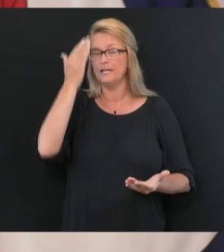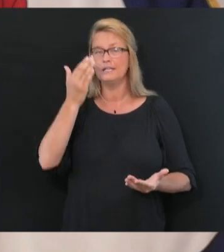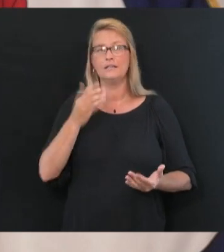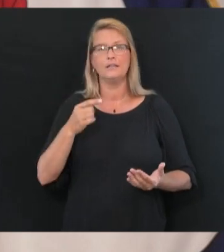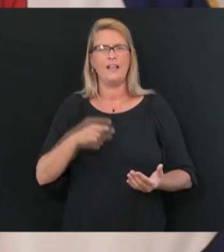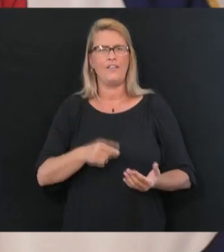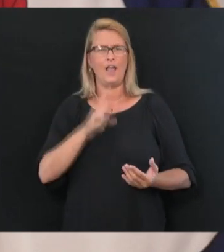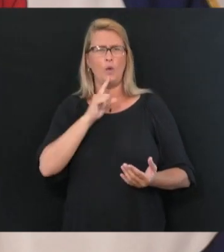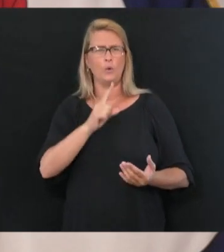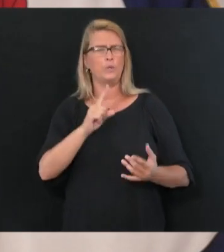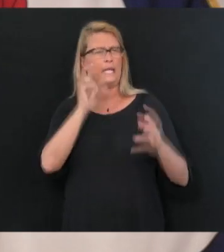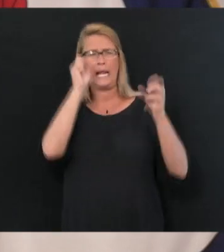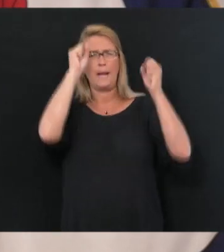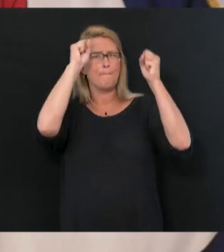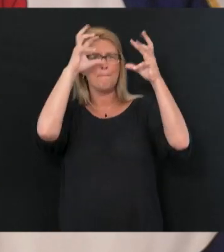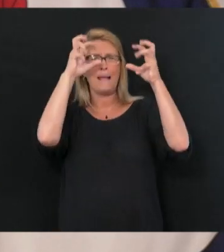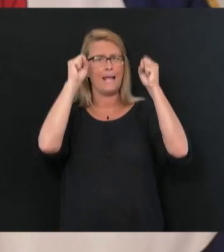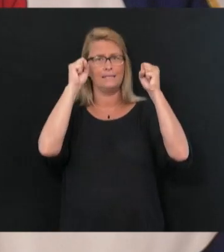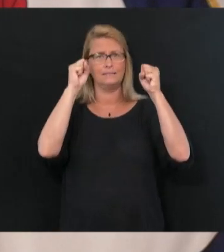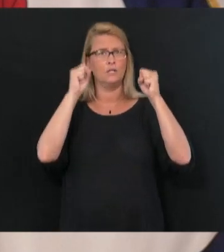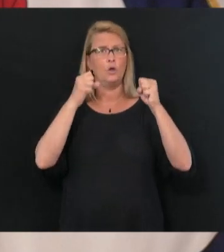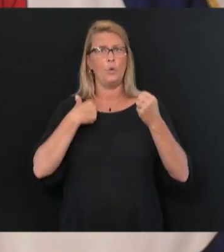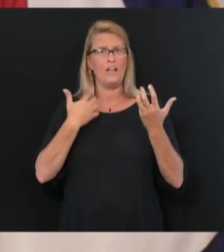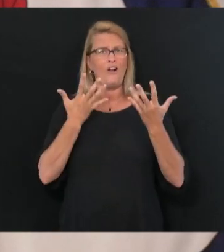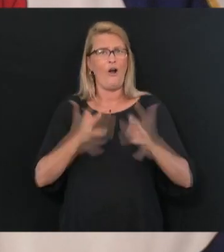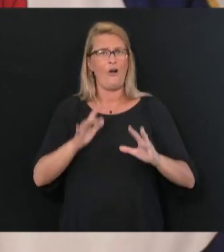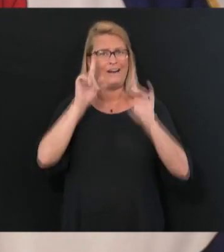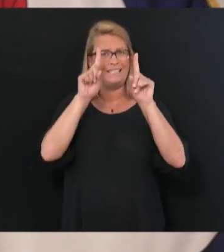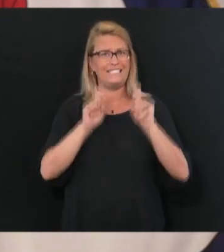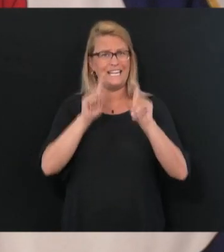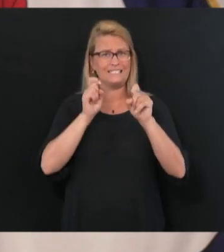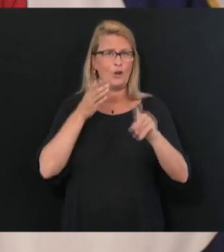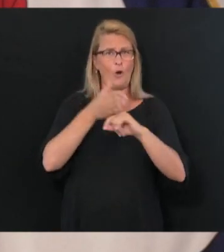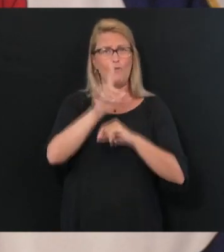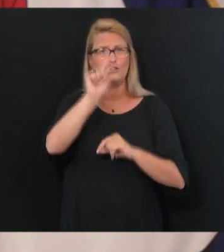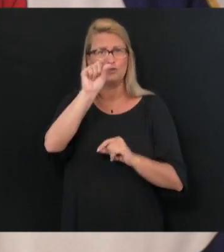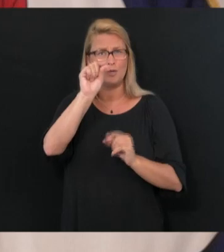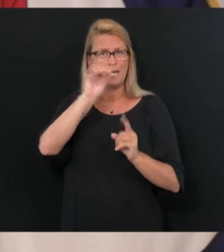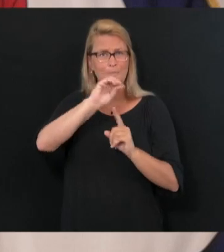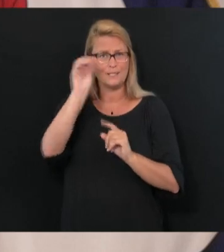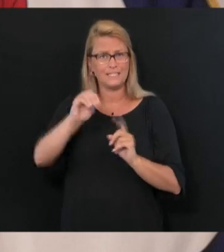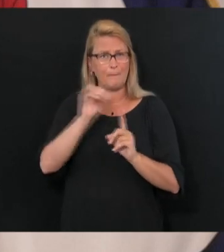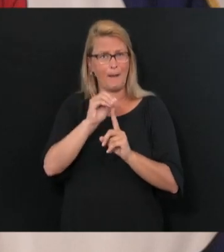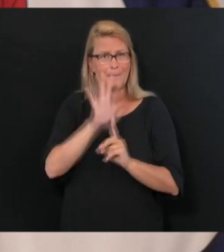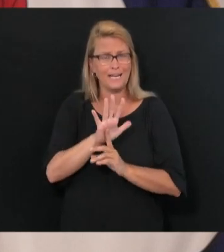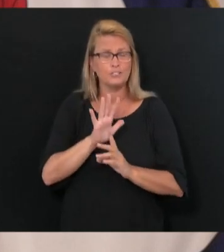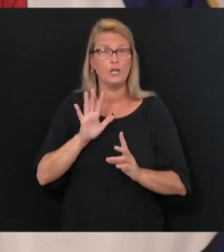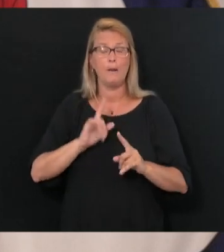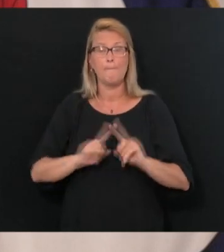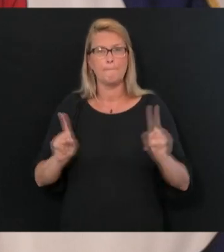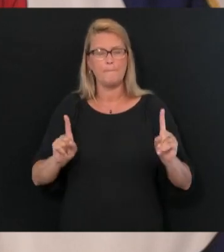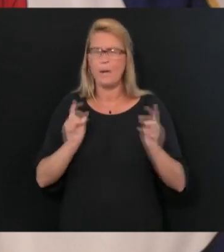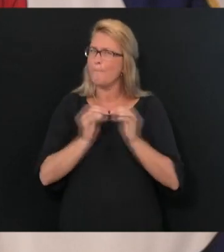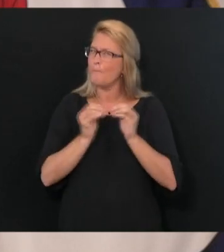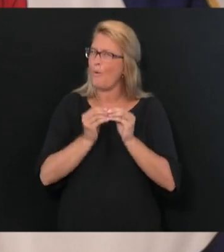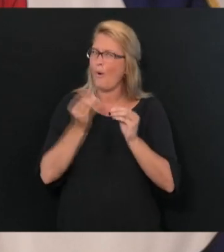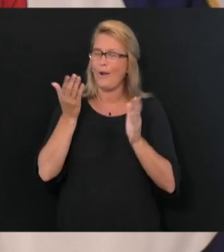were amazed that we had tested in excess of 20% of our population. But more than anything,